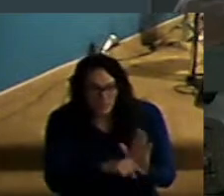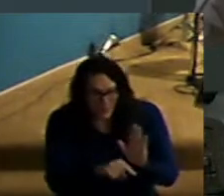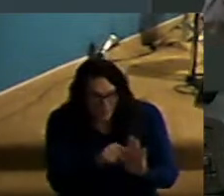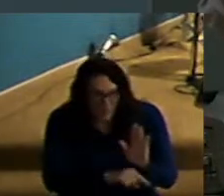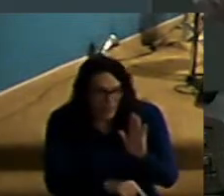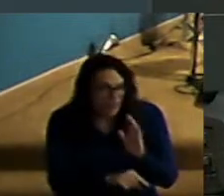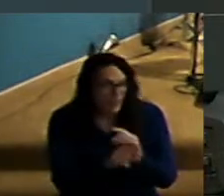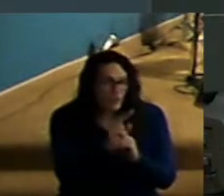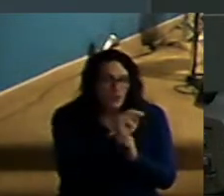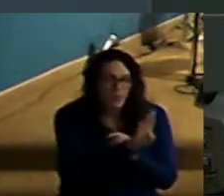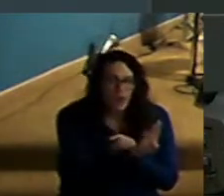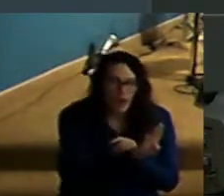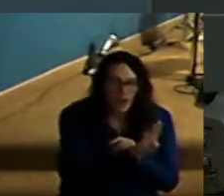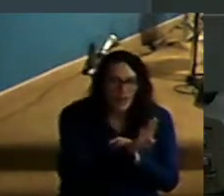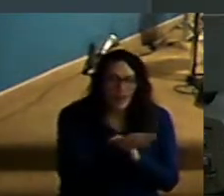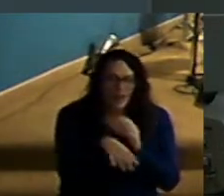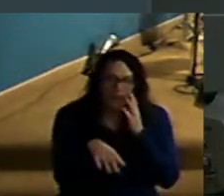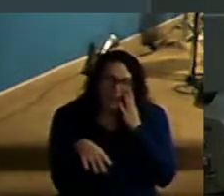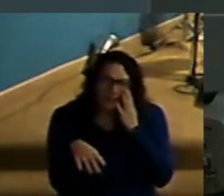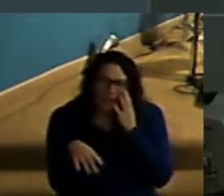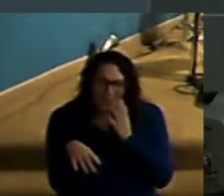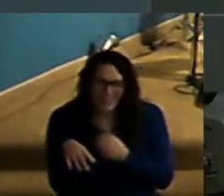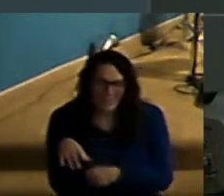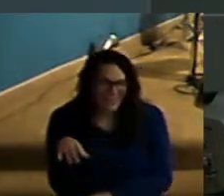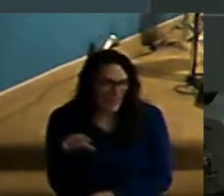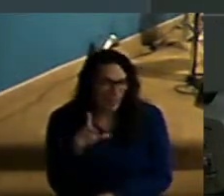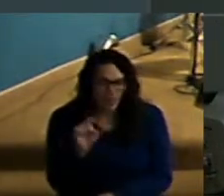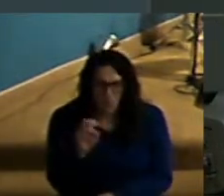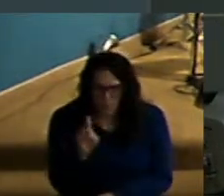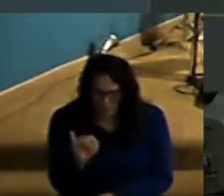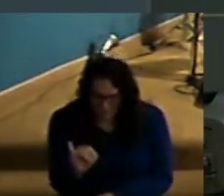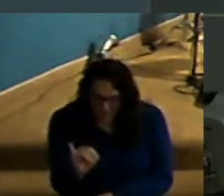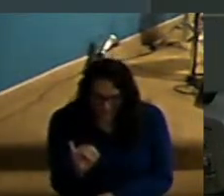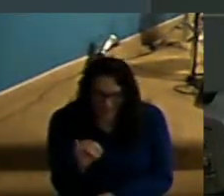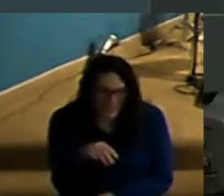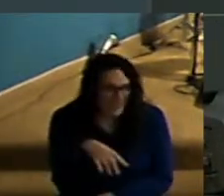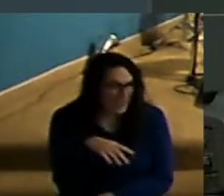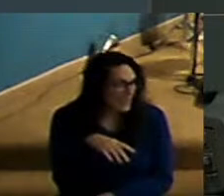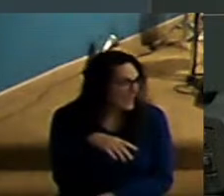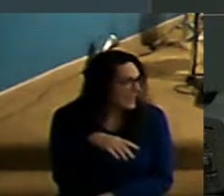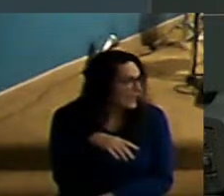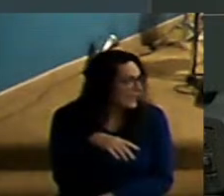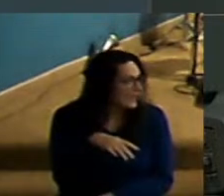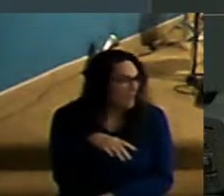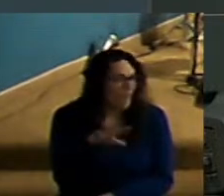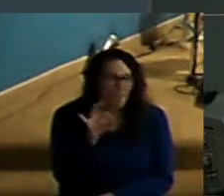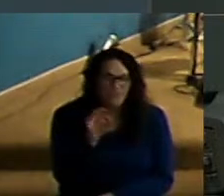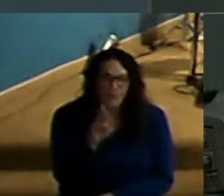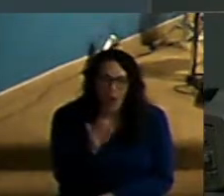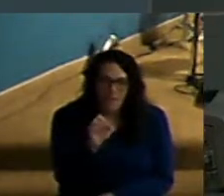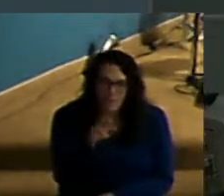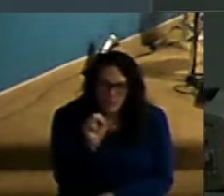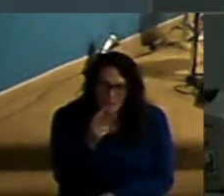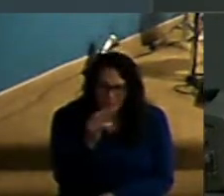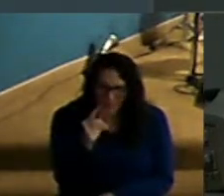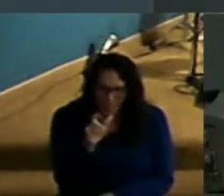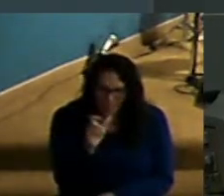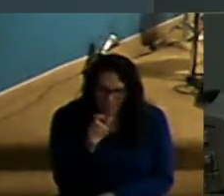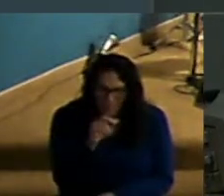Springfield. New Berlin, Loami, thank you, Ethan, for serving. Farmersville,